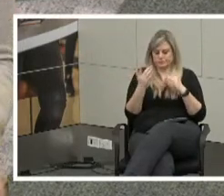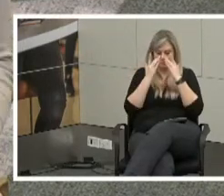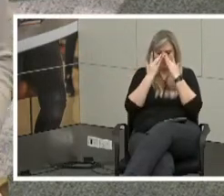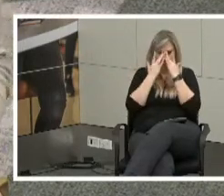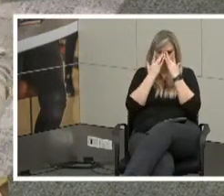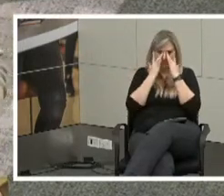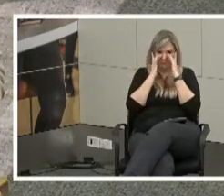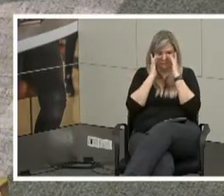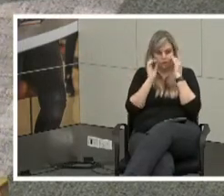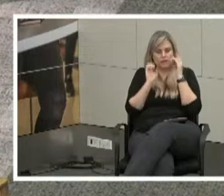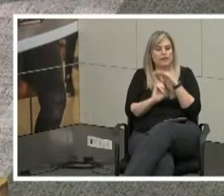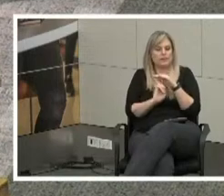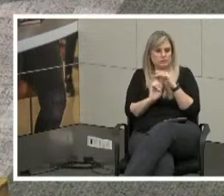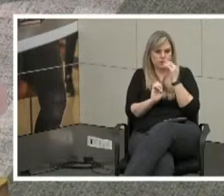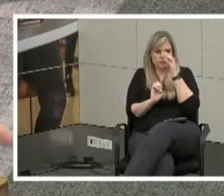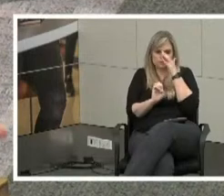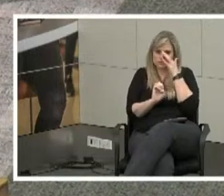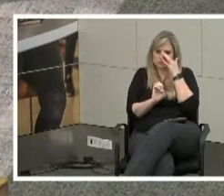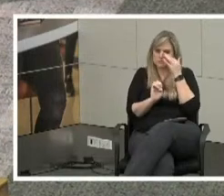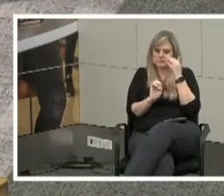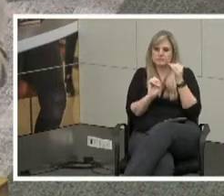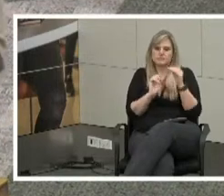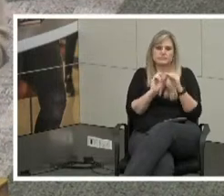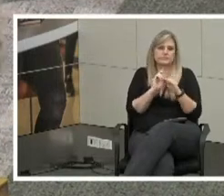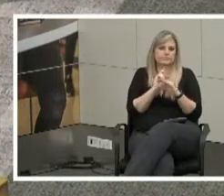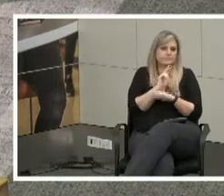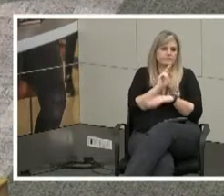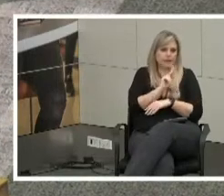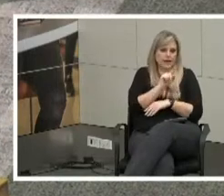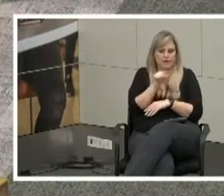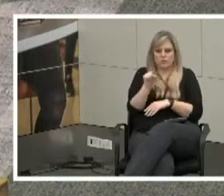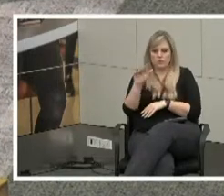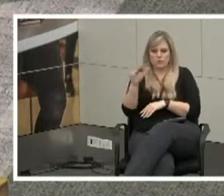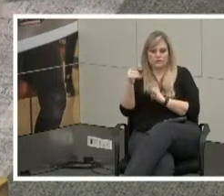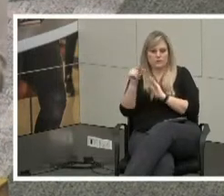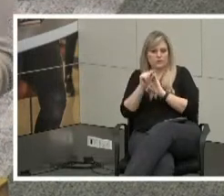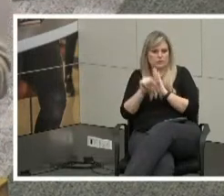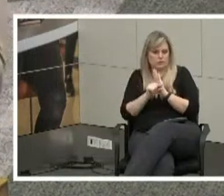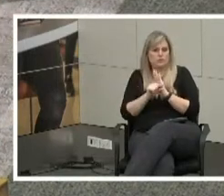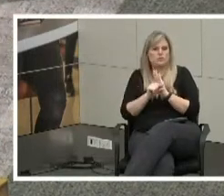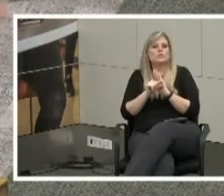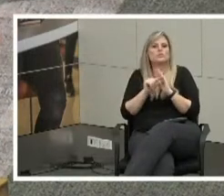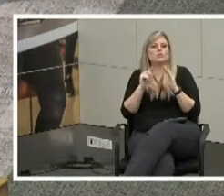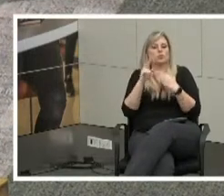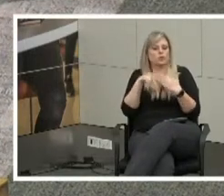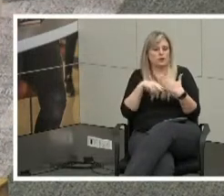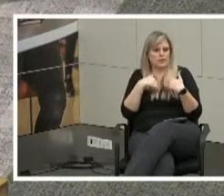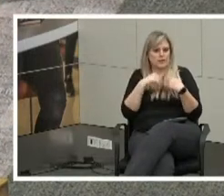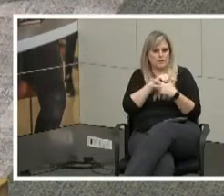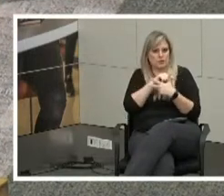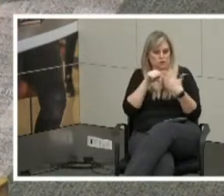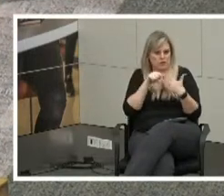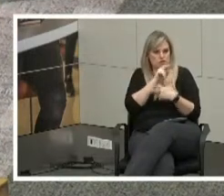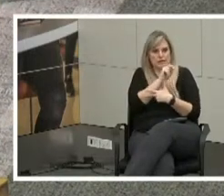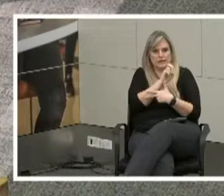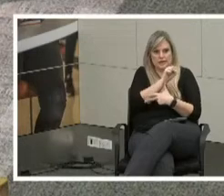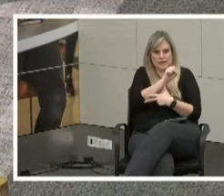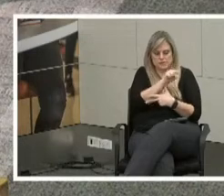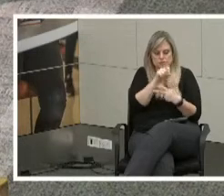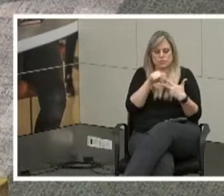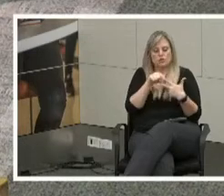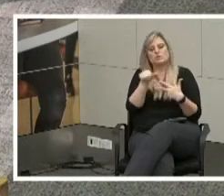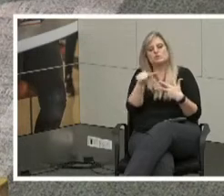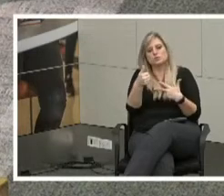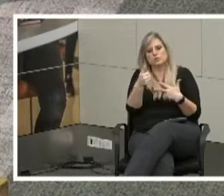know Elementary kindergarten through fifth grade reading they'll have three options they can use the NES option or they can use two